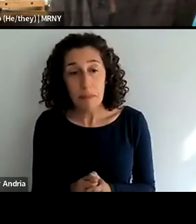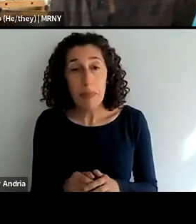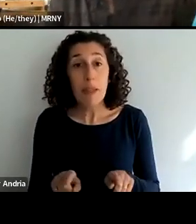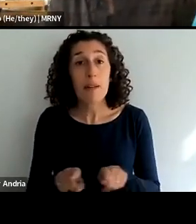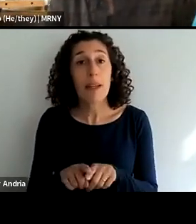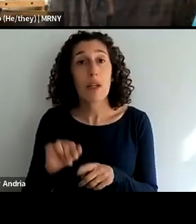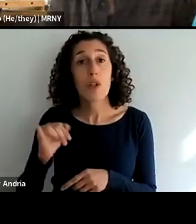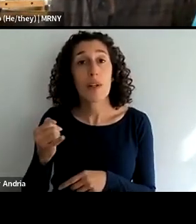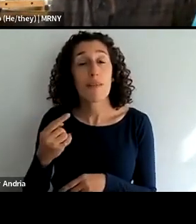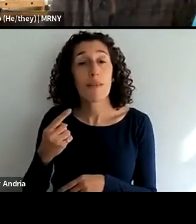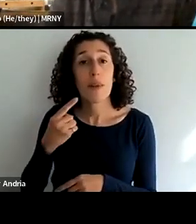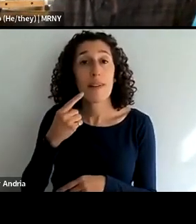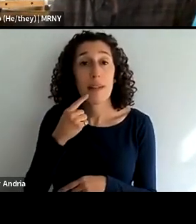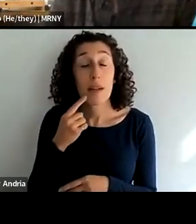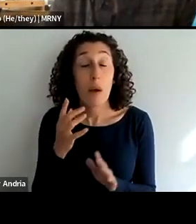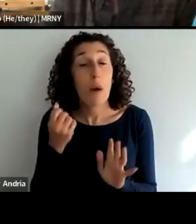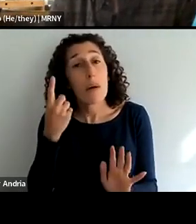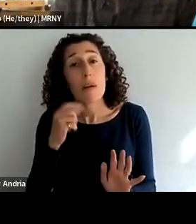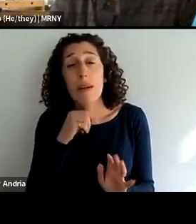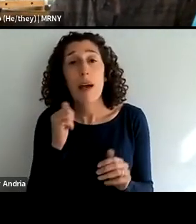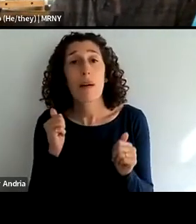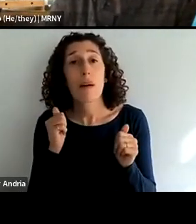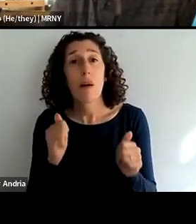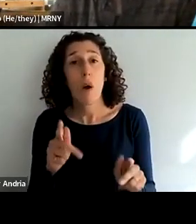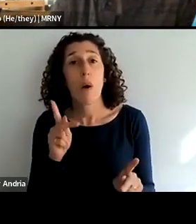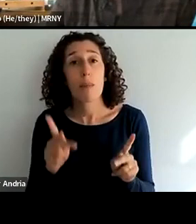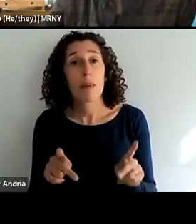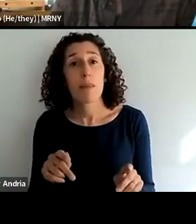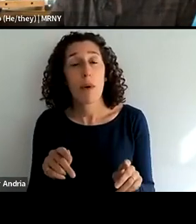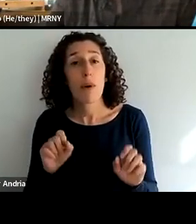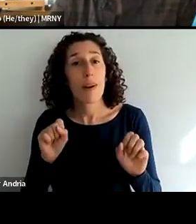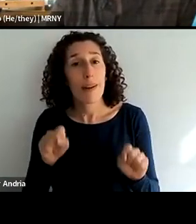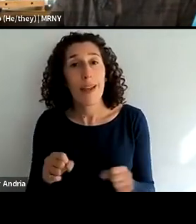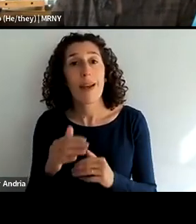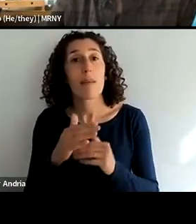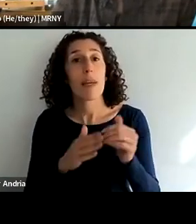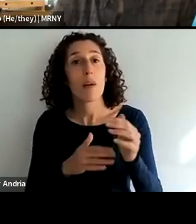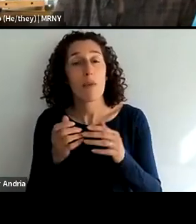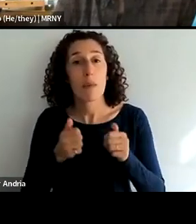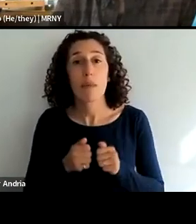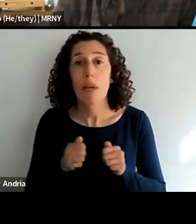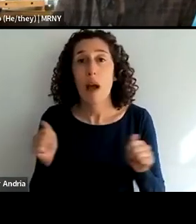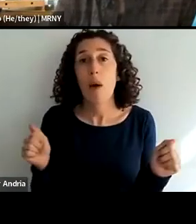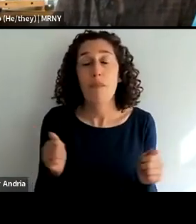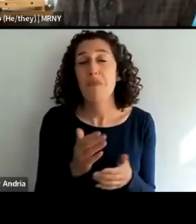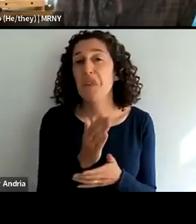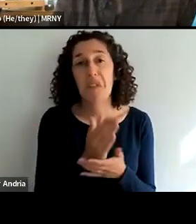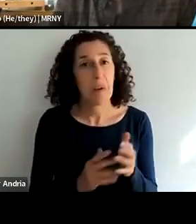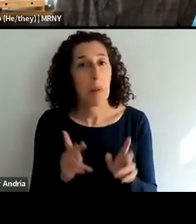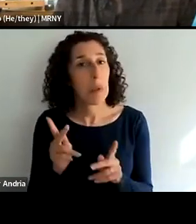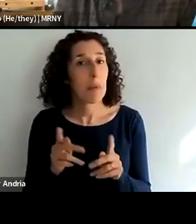out. Not everybody has, right? Some people are